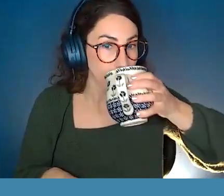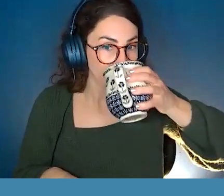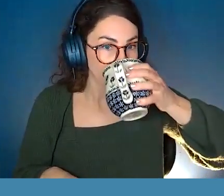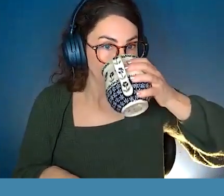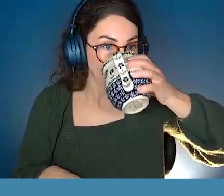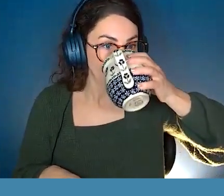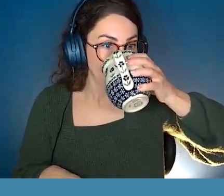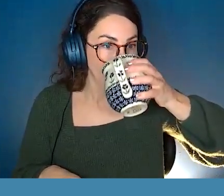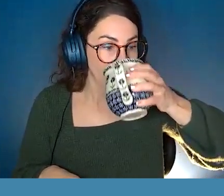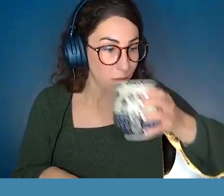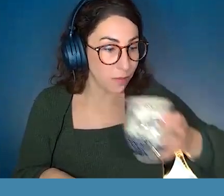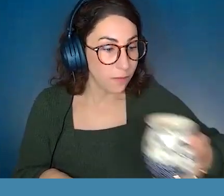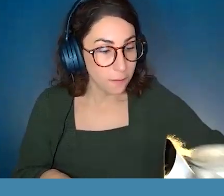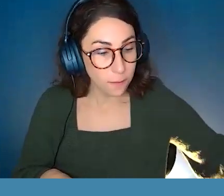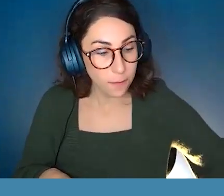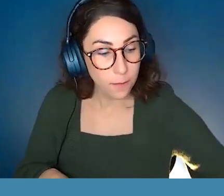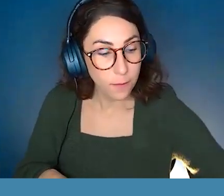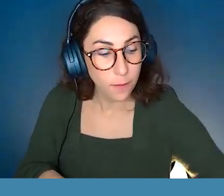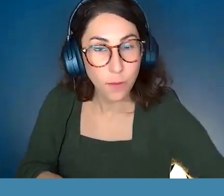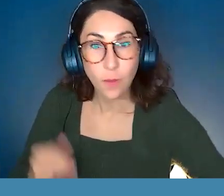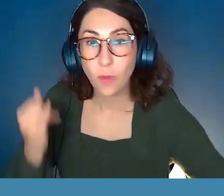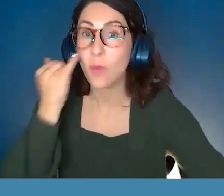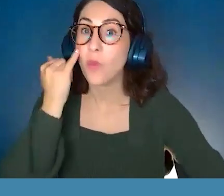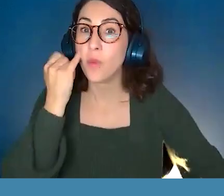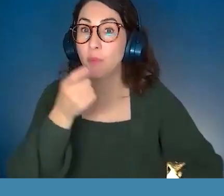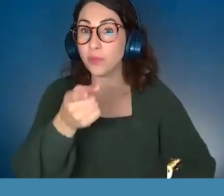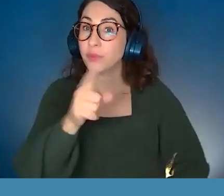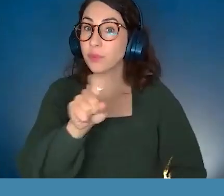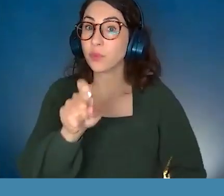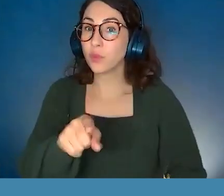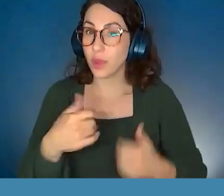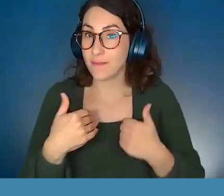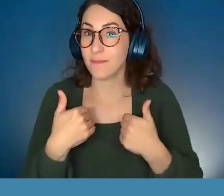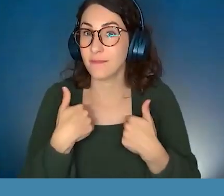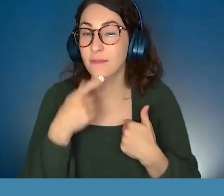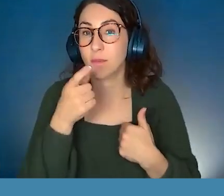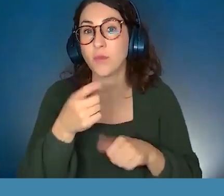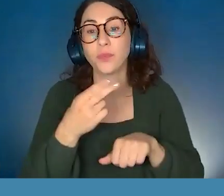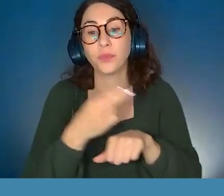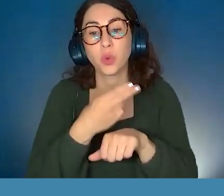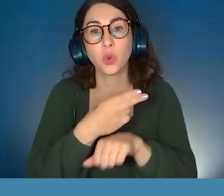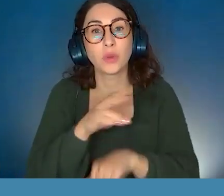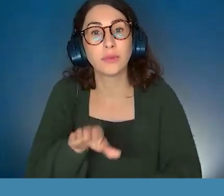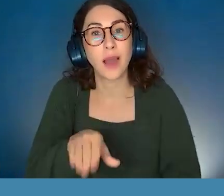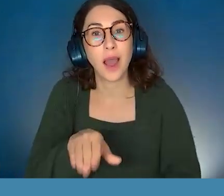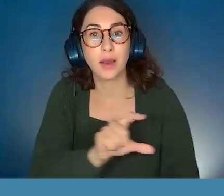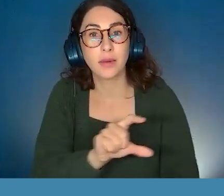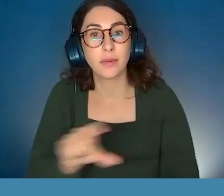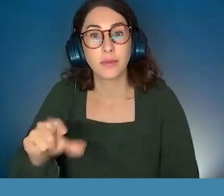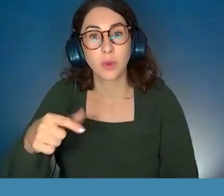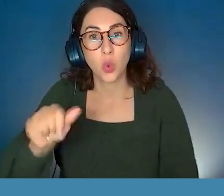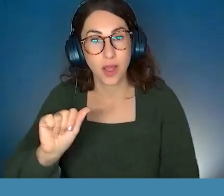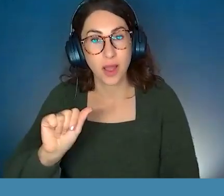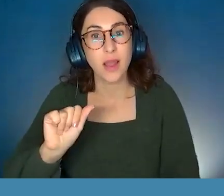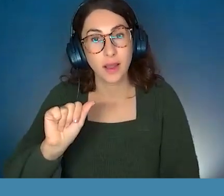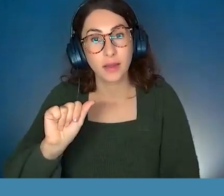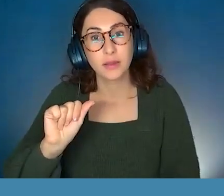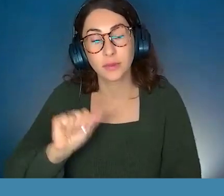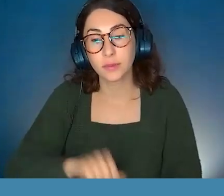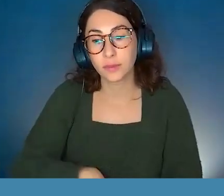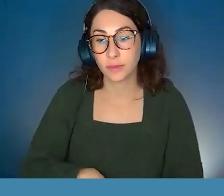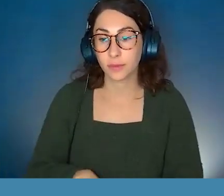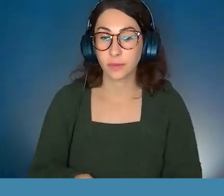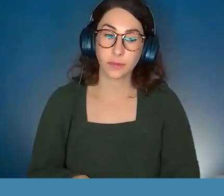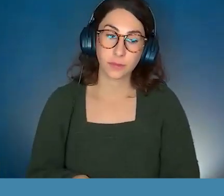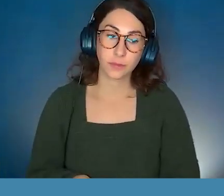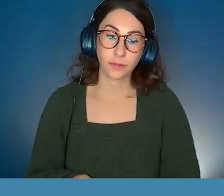a question, please post it in our using the Q&A button at the bottom of your screen. Please